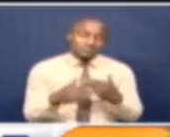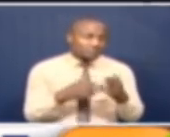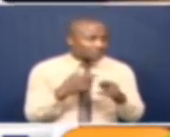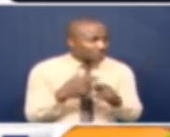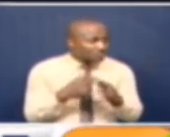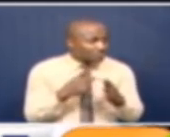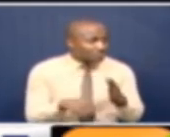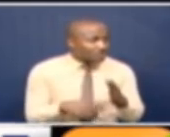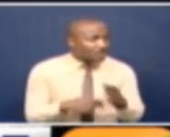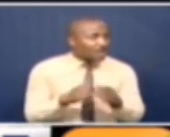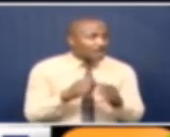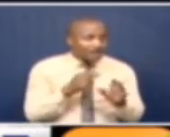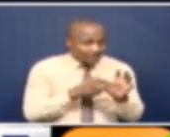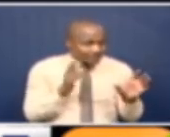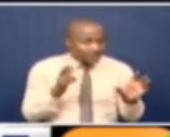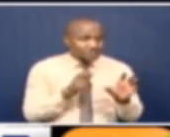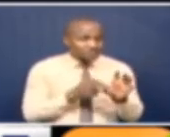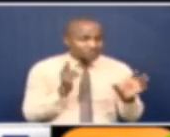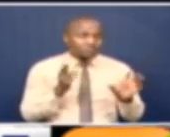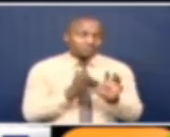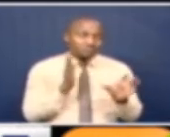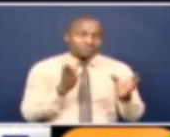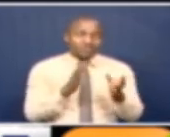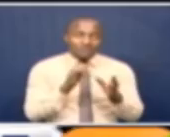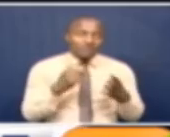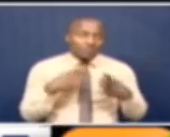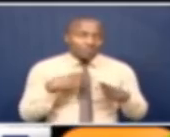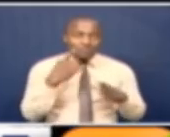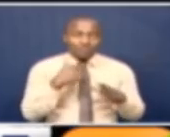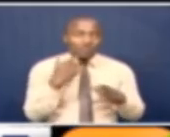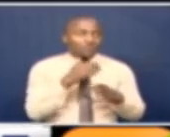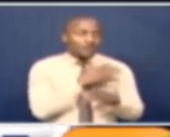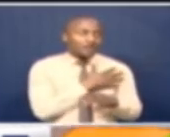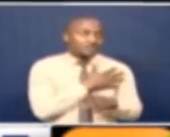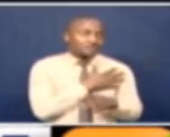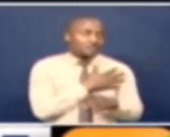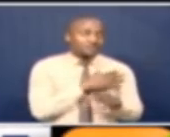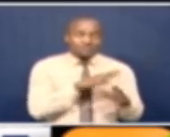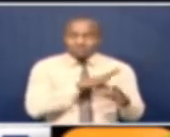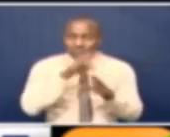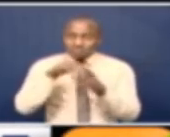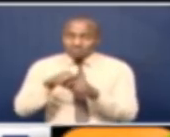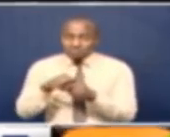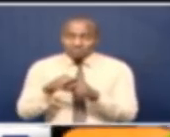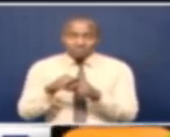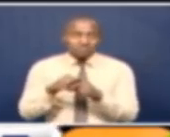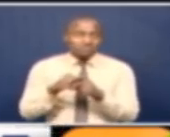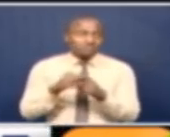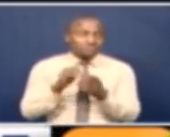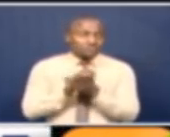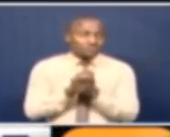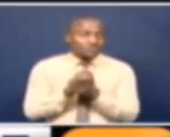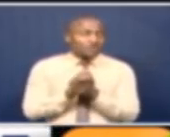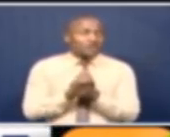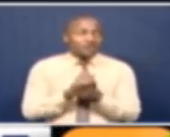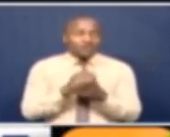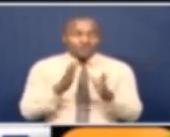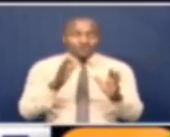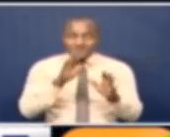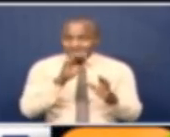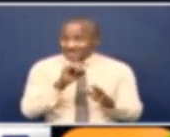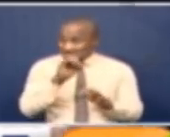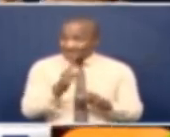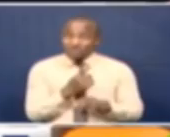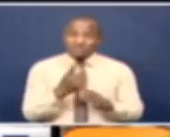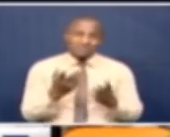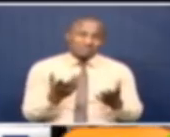the defection from the people who were in NASA defecting into Jubilee, they lost 30,000 votes. But who, the turnout.